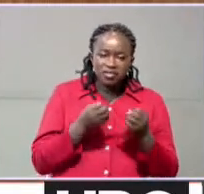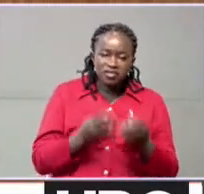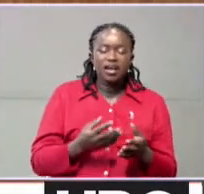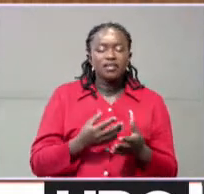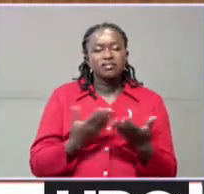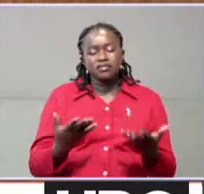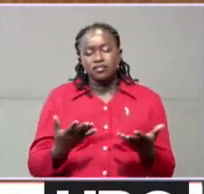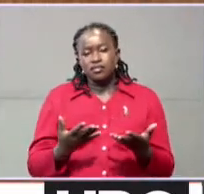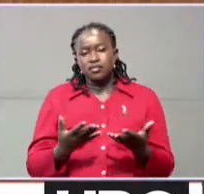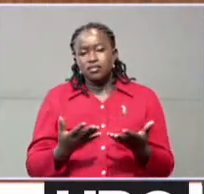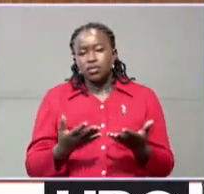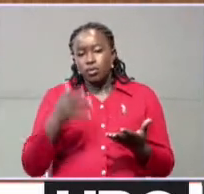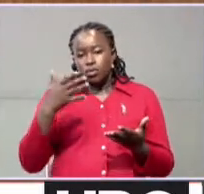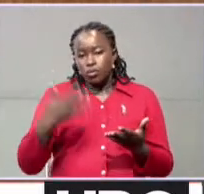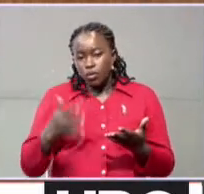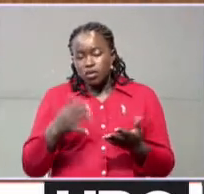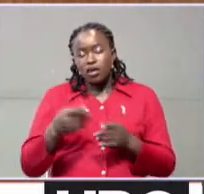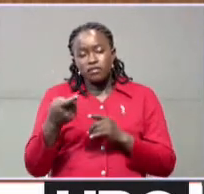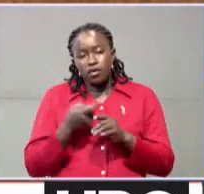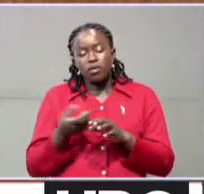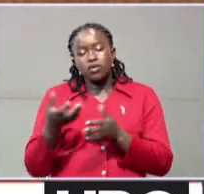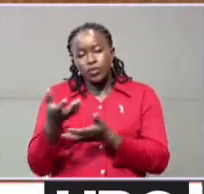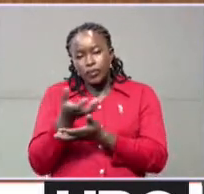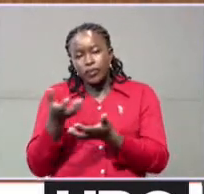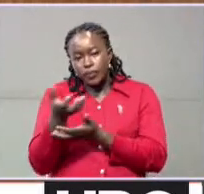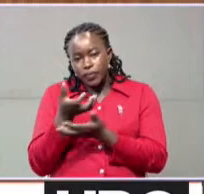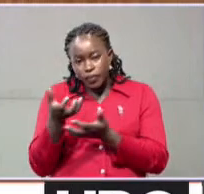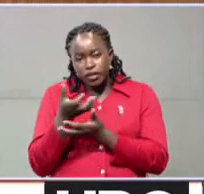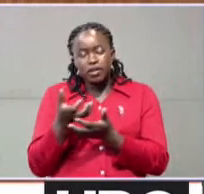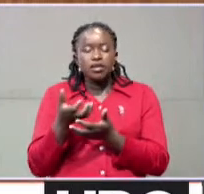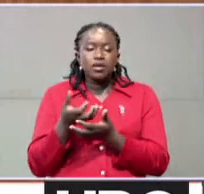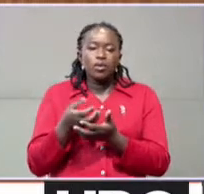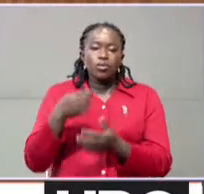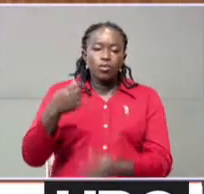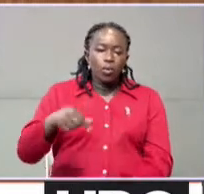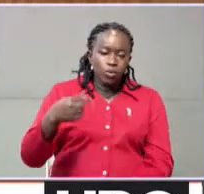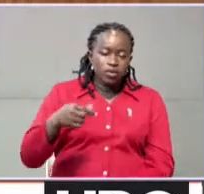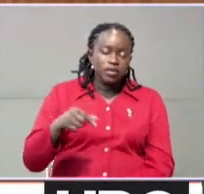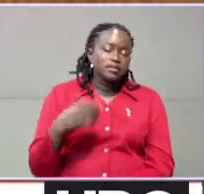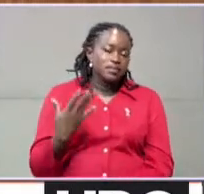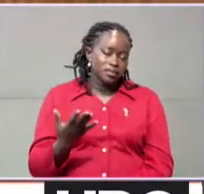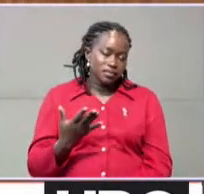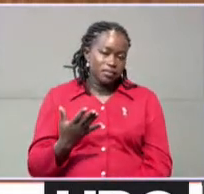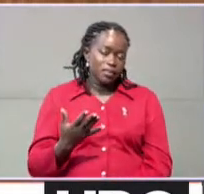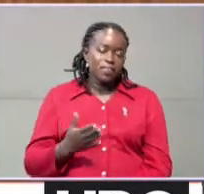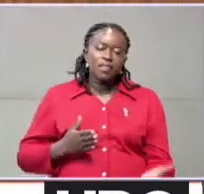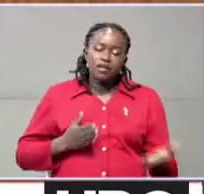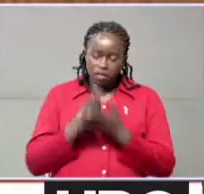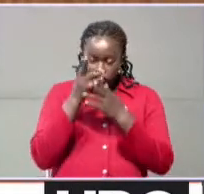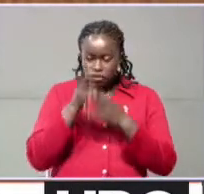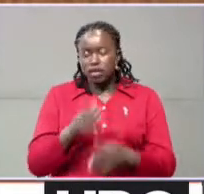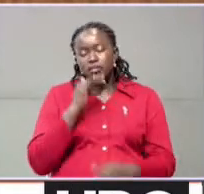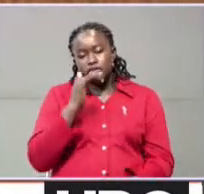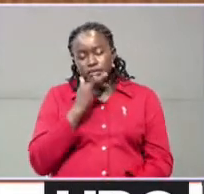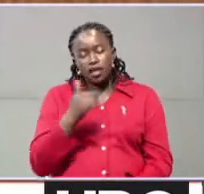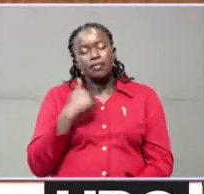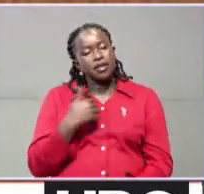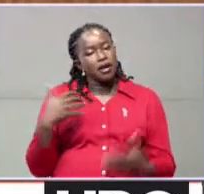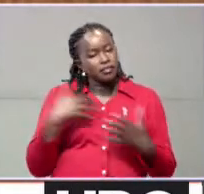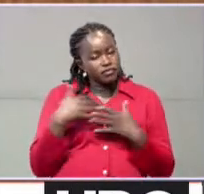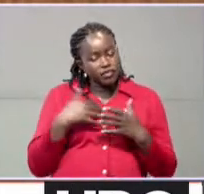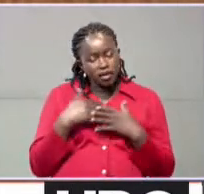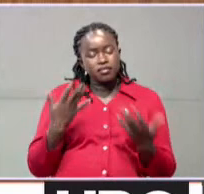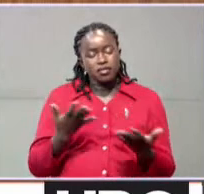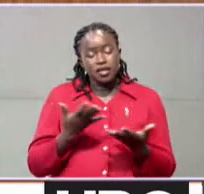that escalate from the refining of god right honorable speaker i mean fear that any